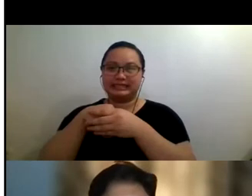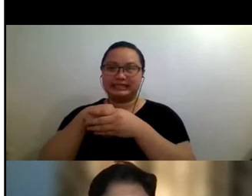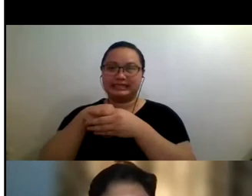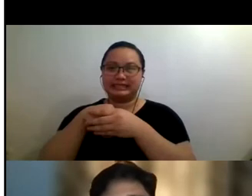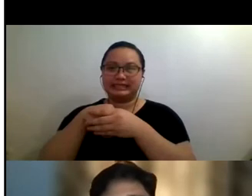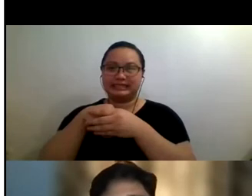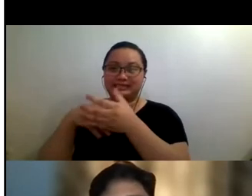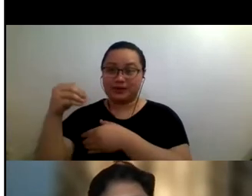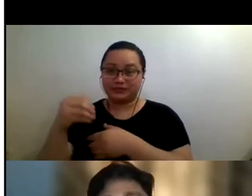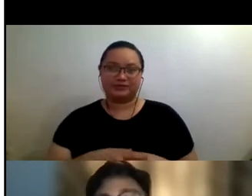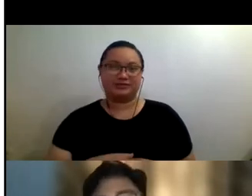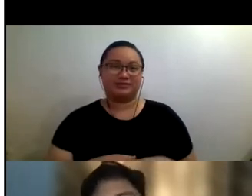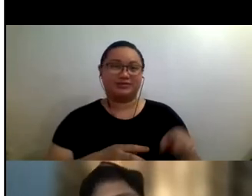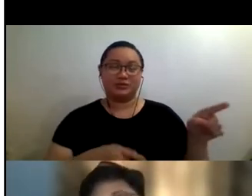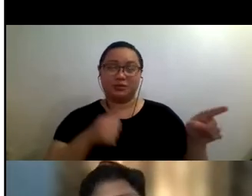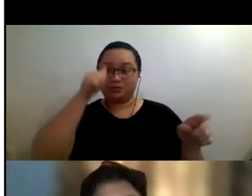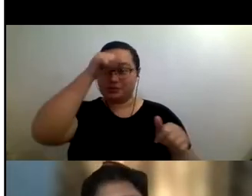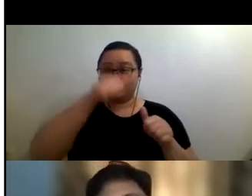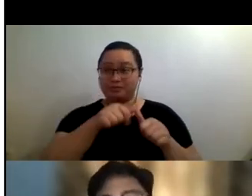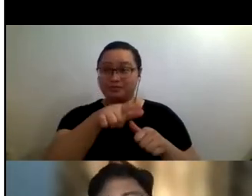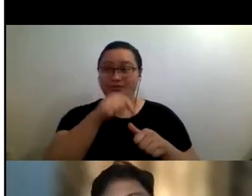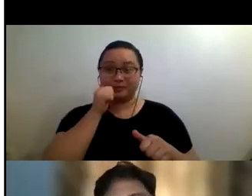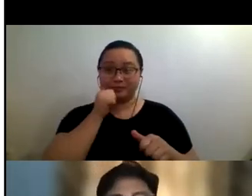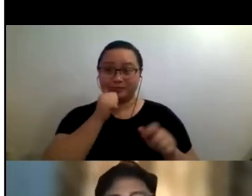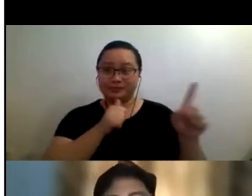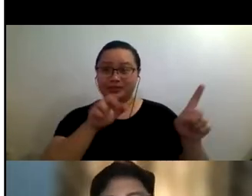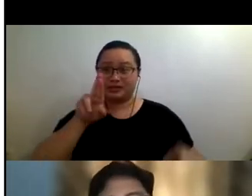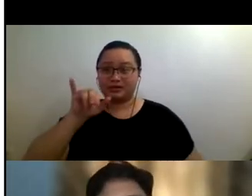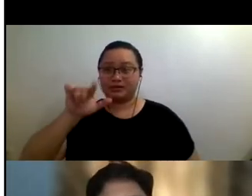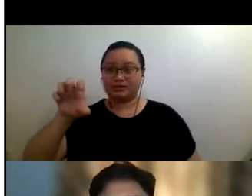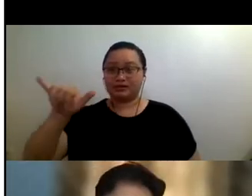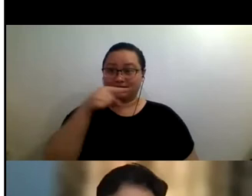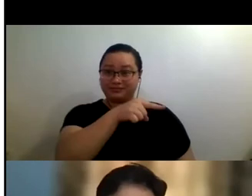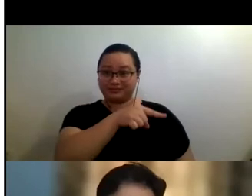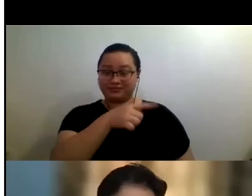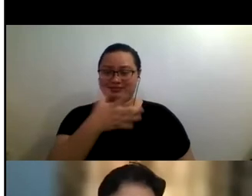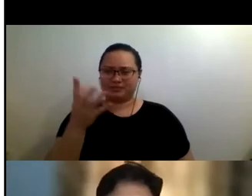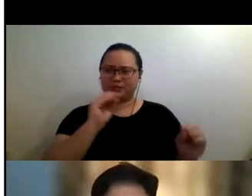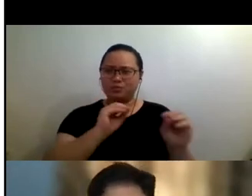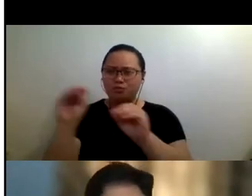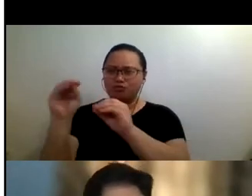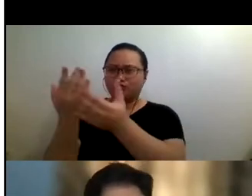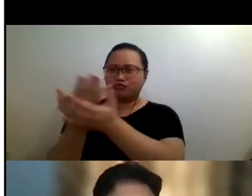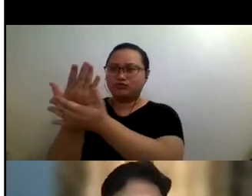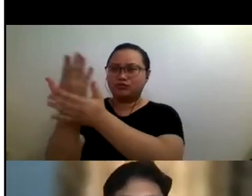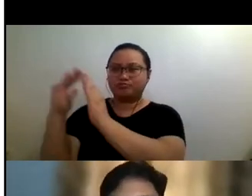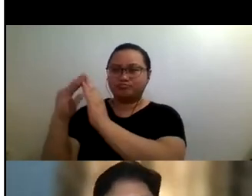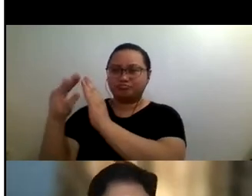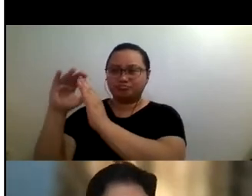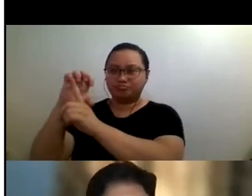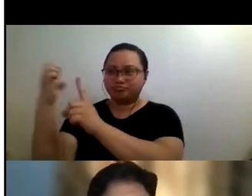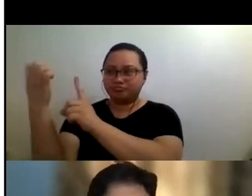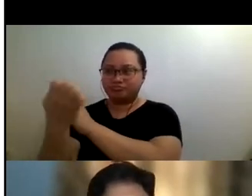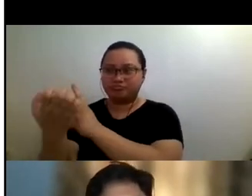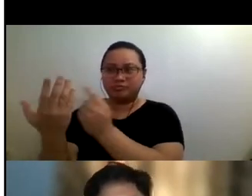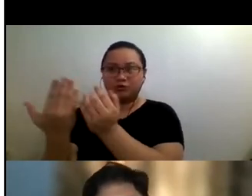is a coming-of-age story about a human girl, si Riley. So they just moved to a new environment. Okay? They just moved